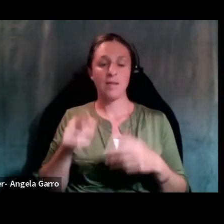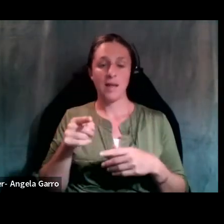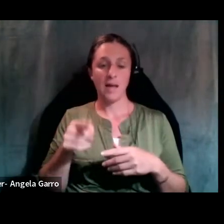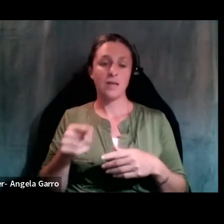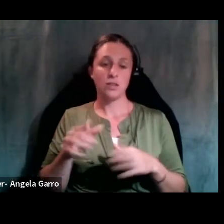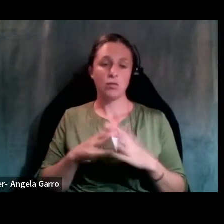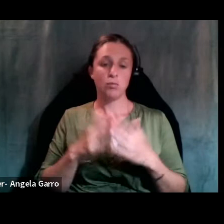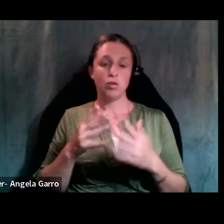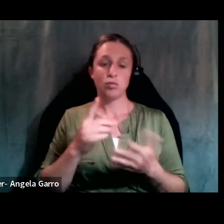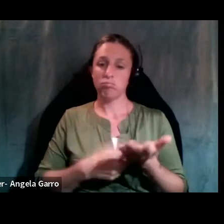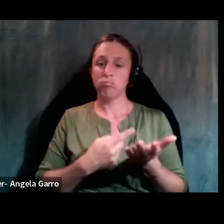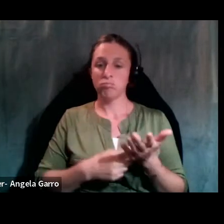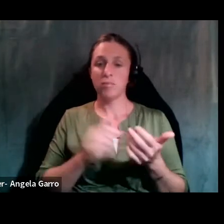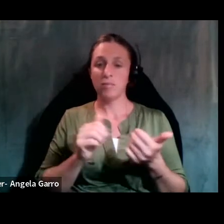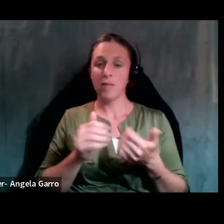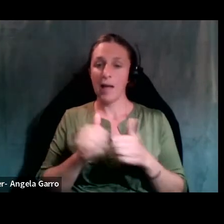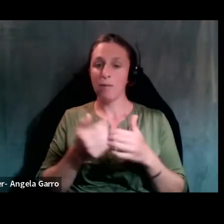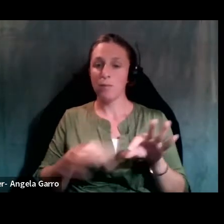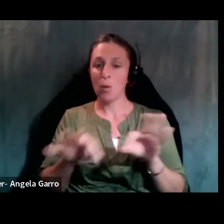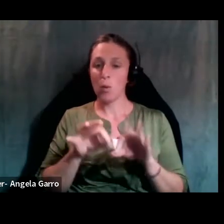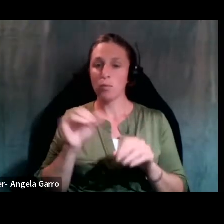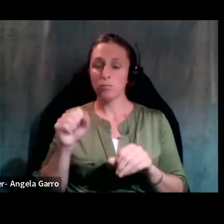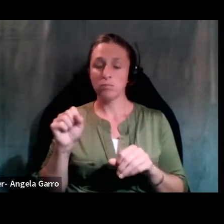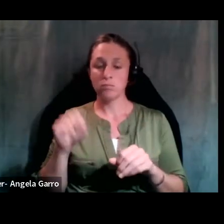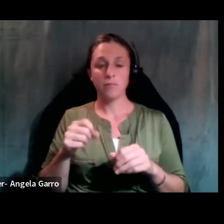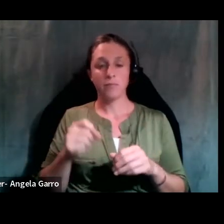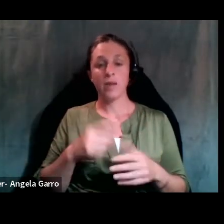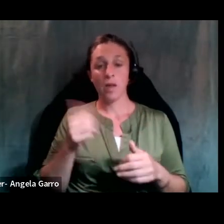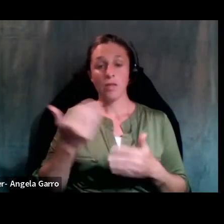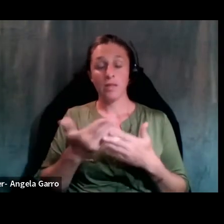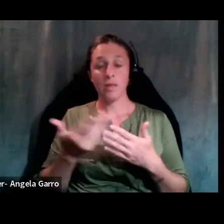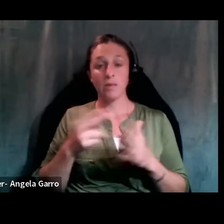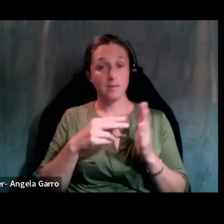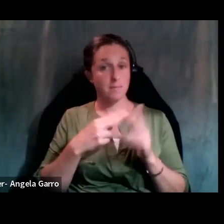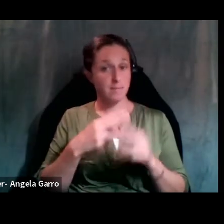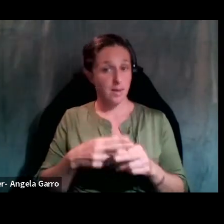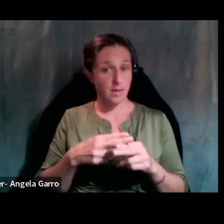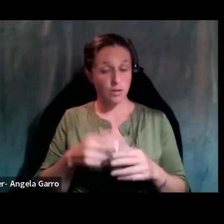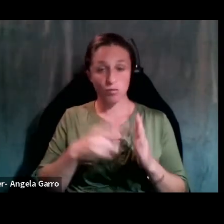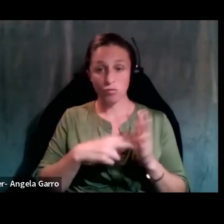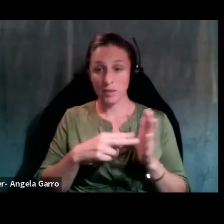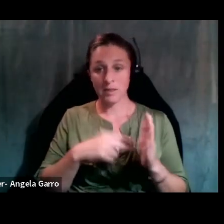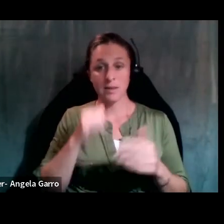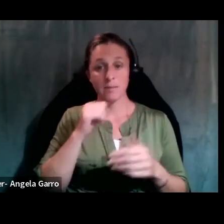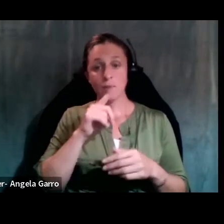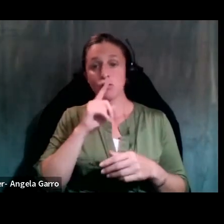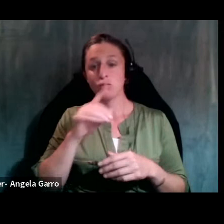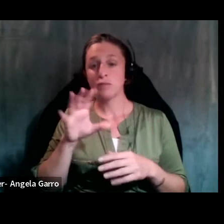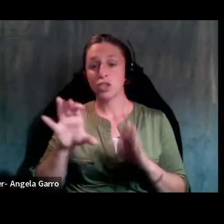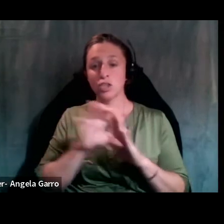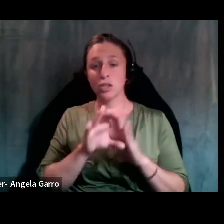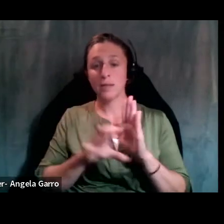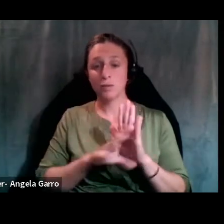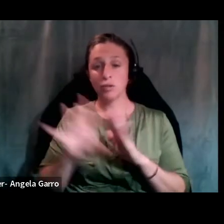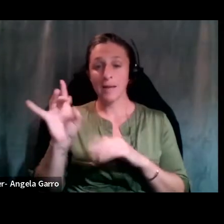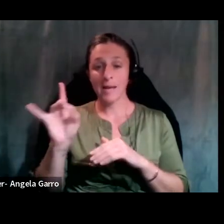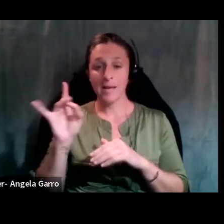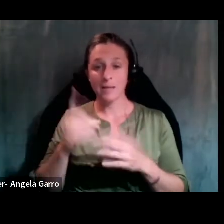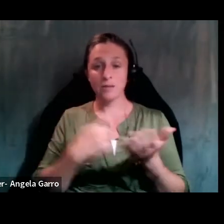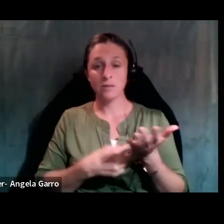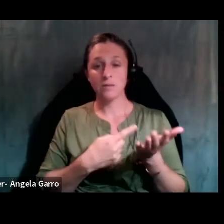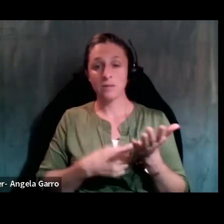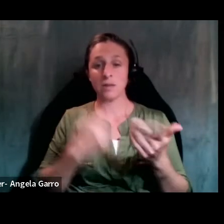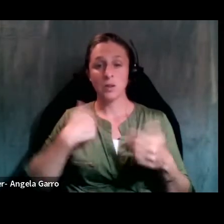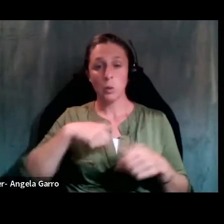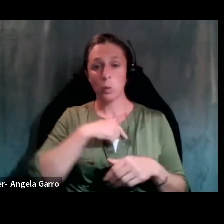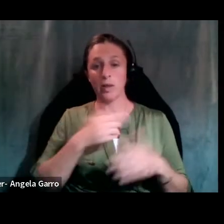that. And the other thing I wanted to mention was reading throughout here, I don't know if it was chapter 8, talking about how we